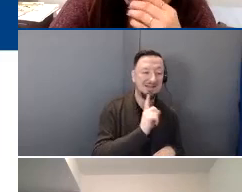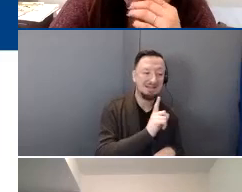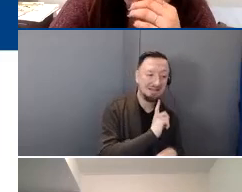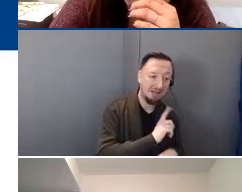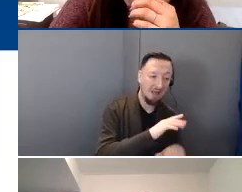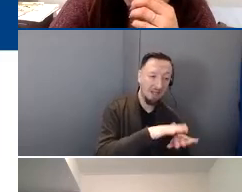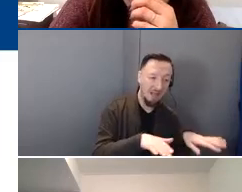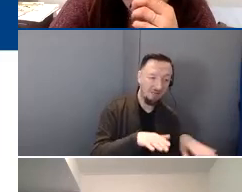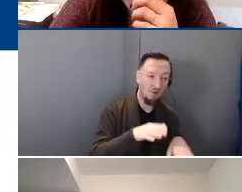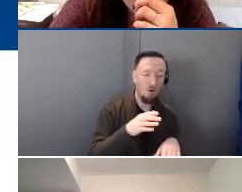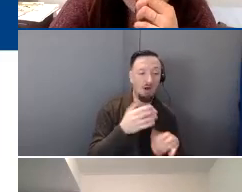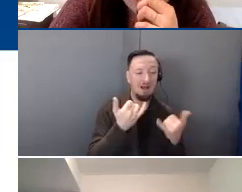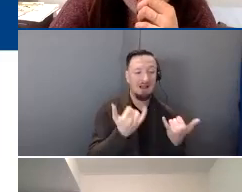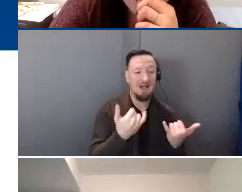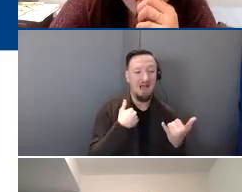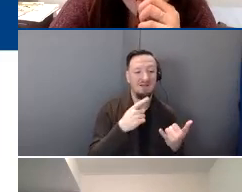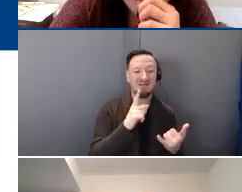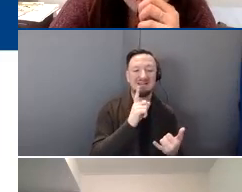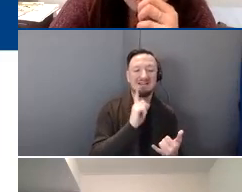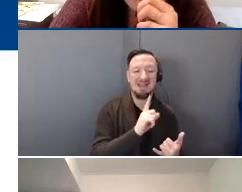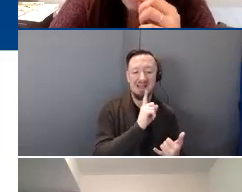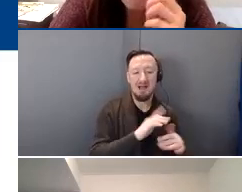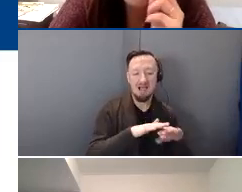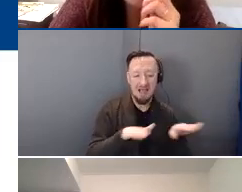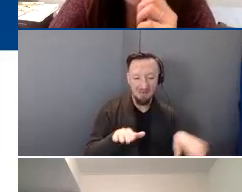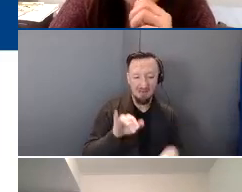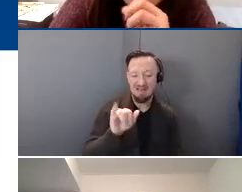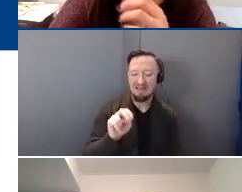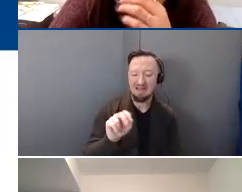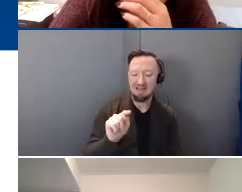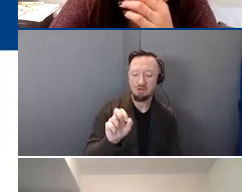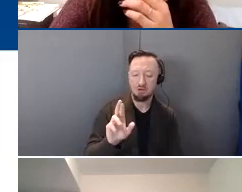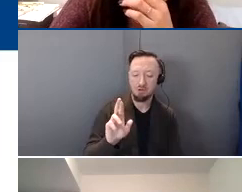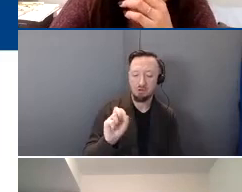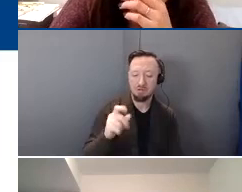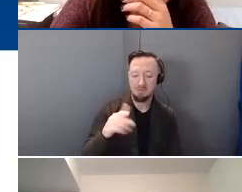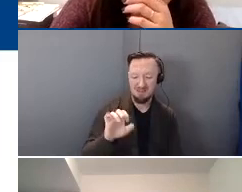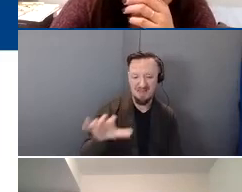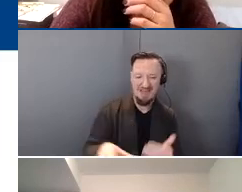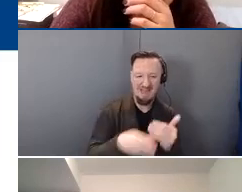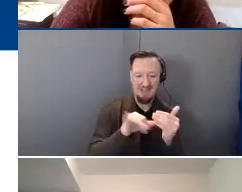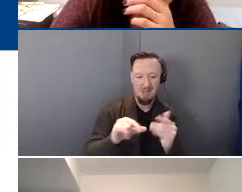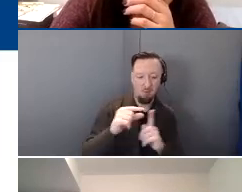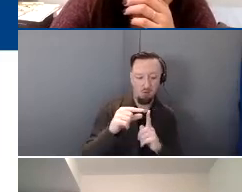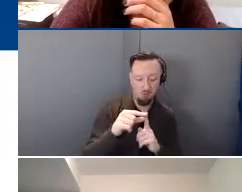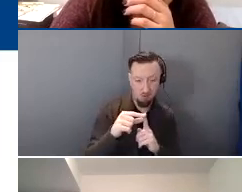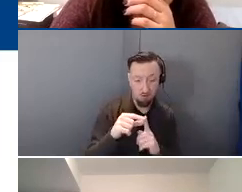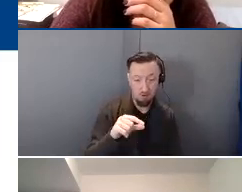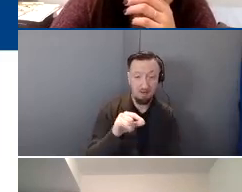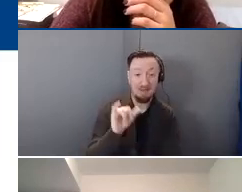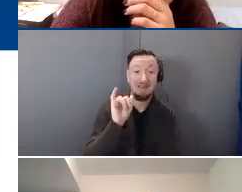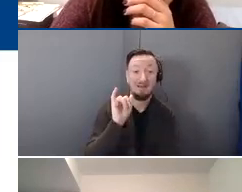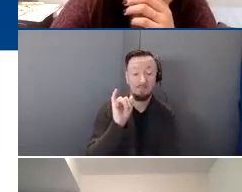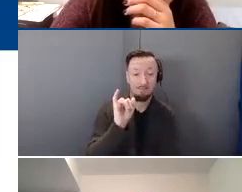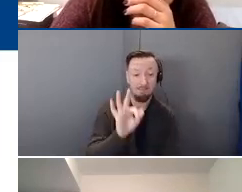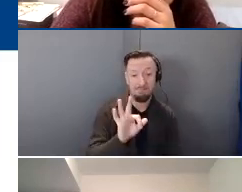going to have that single level inner space wording included. And again, if you do have a